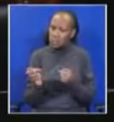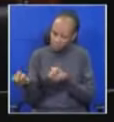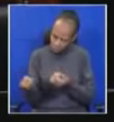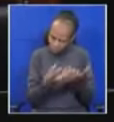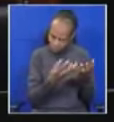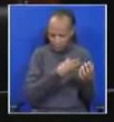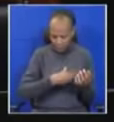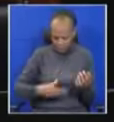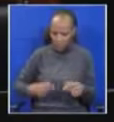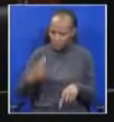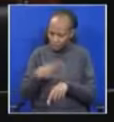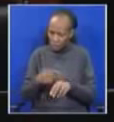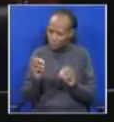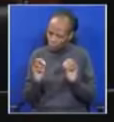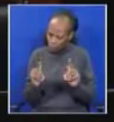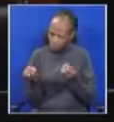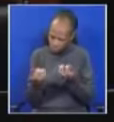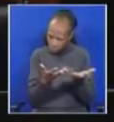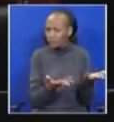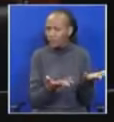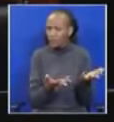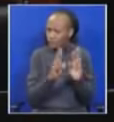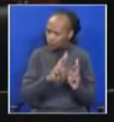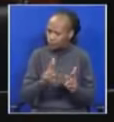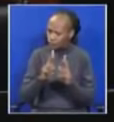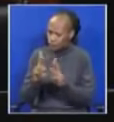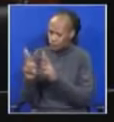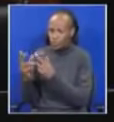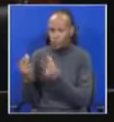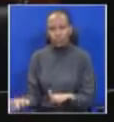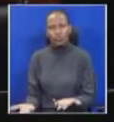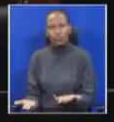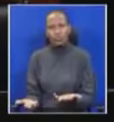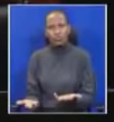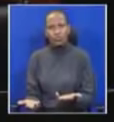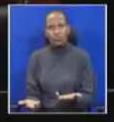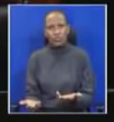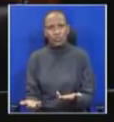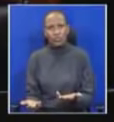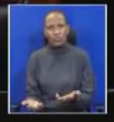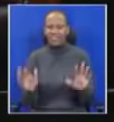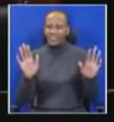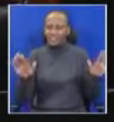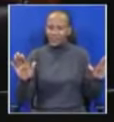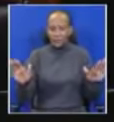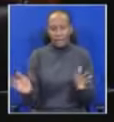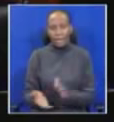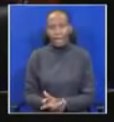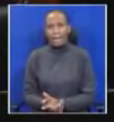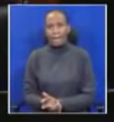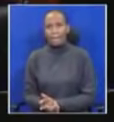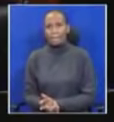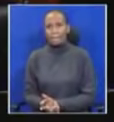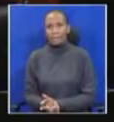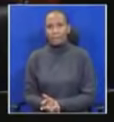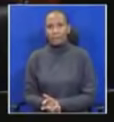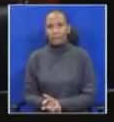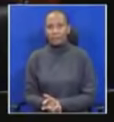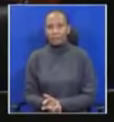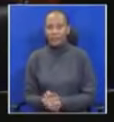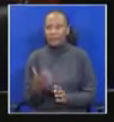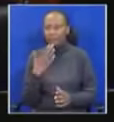to respond to these points of to the different questions, and to, when there's points of order, to deal with it. But let's not do it in a